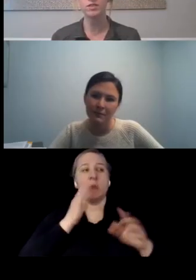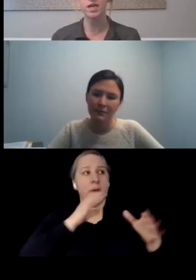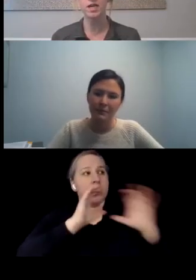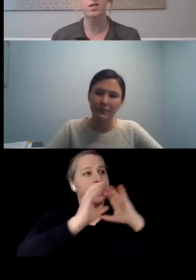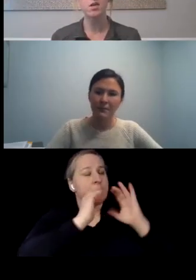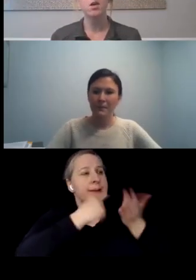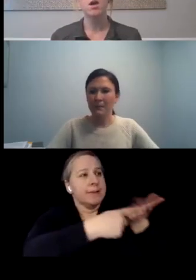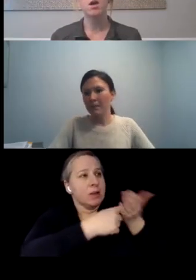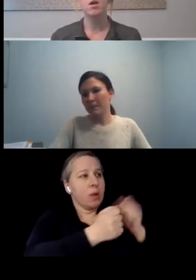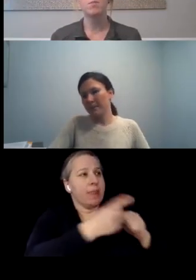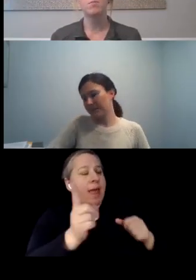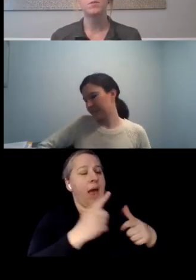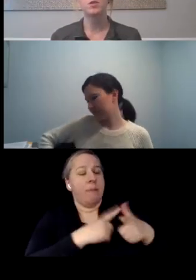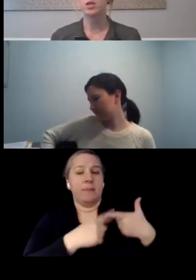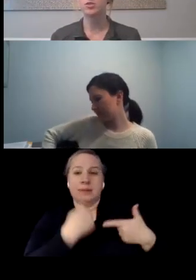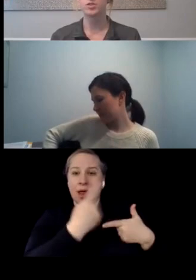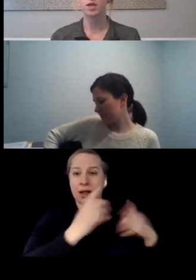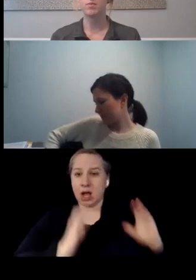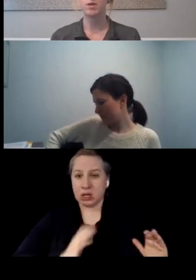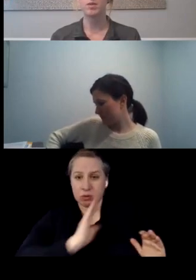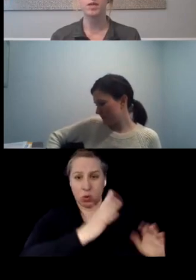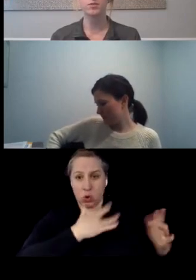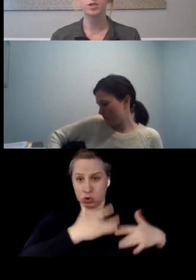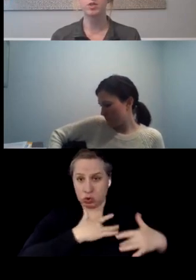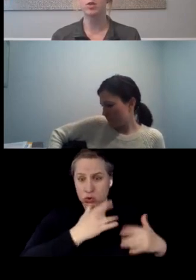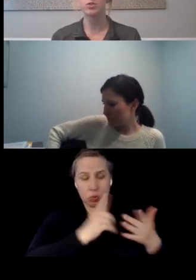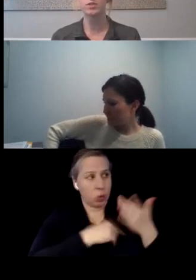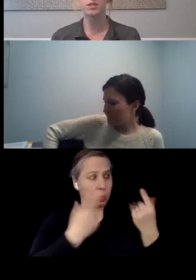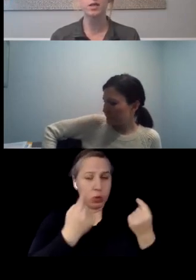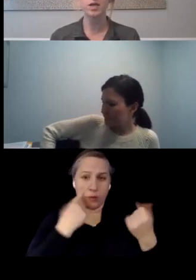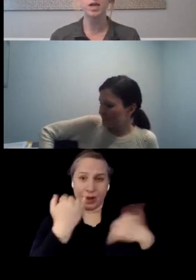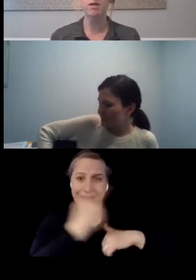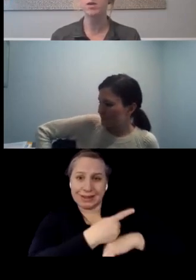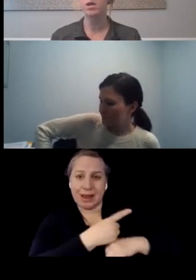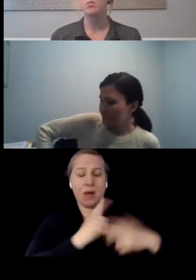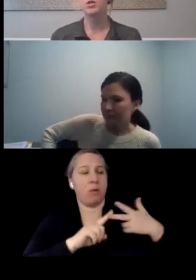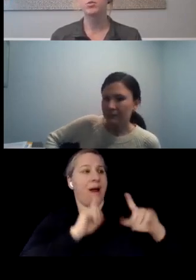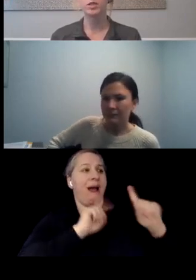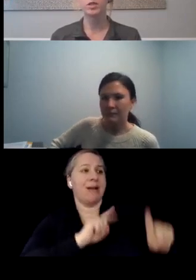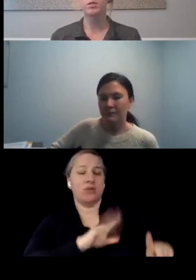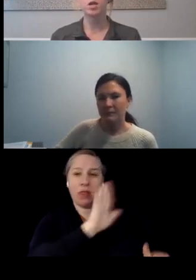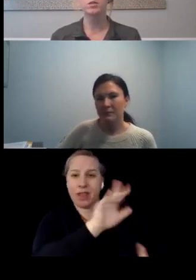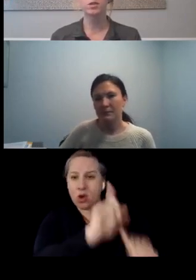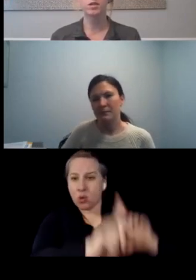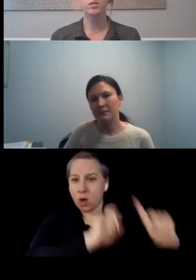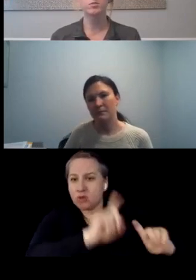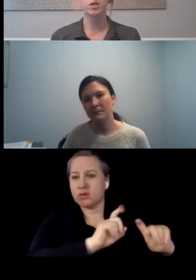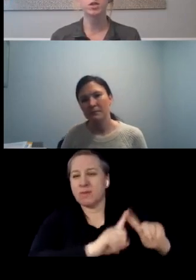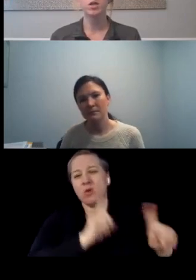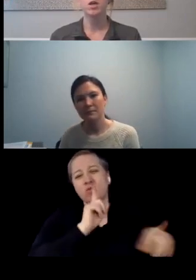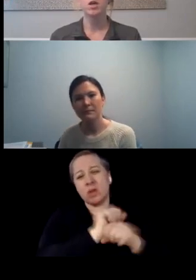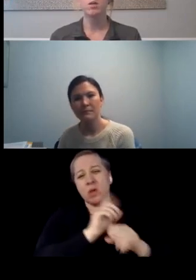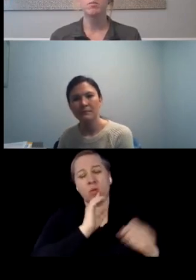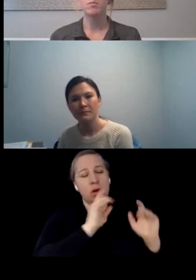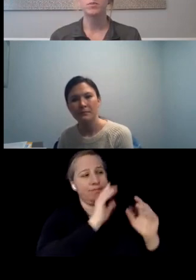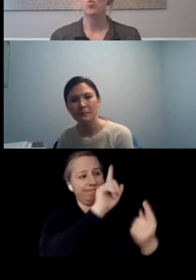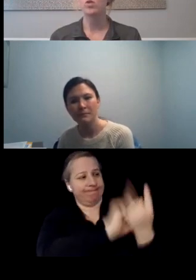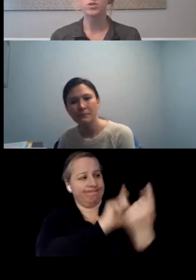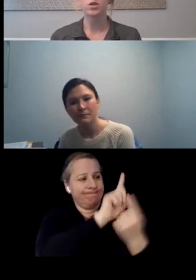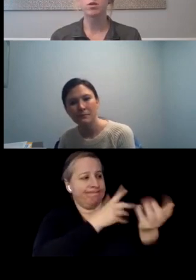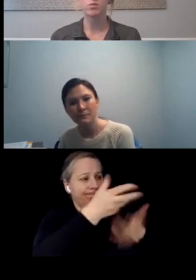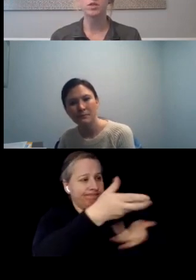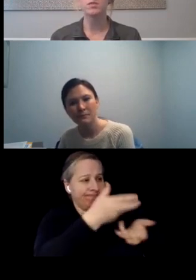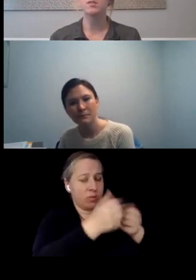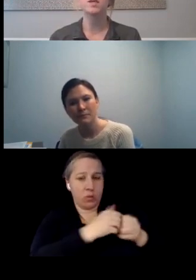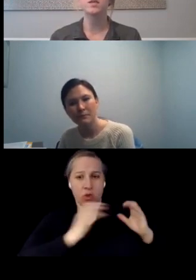did for the day. You're going to just help them answer any questions that they might have, but you're really going to talk to the customer